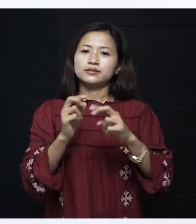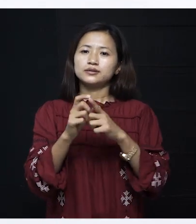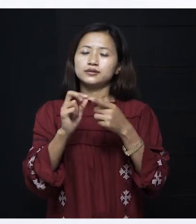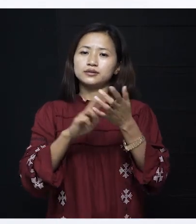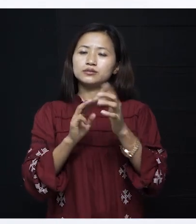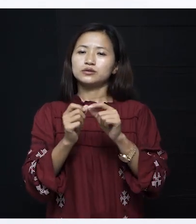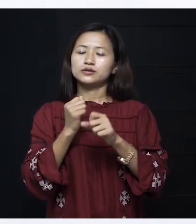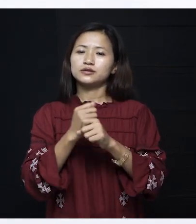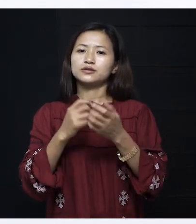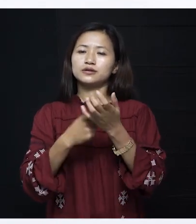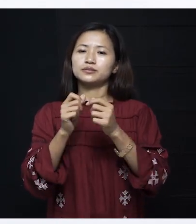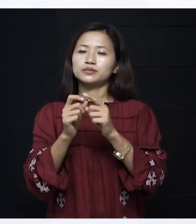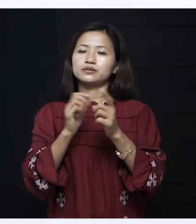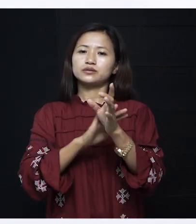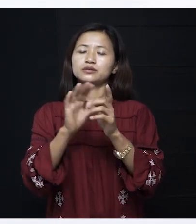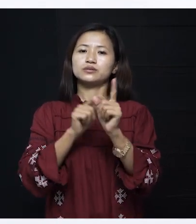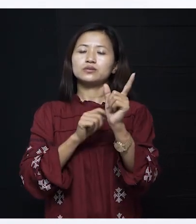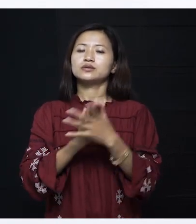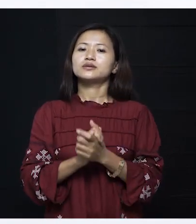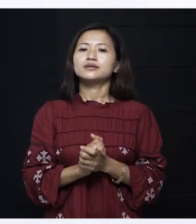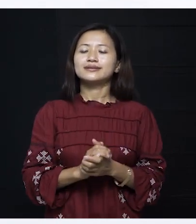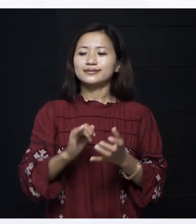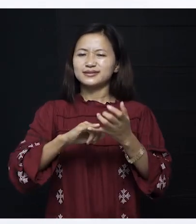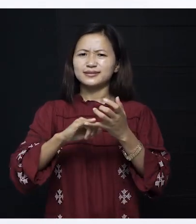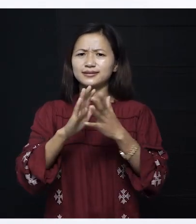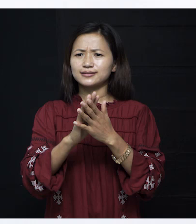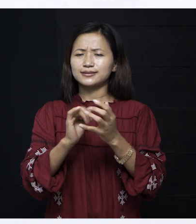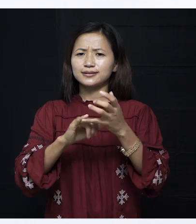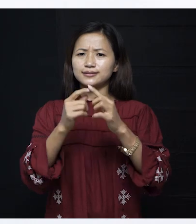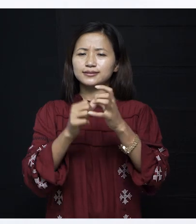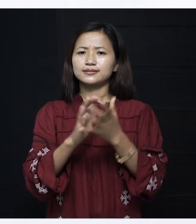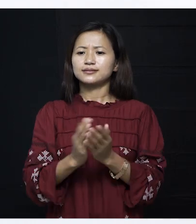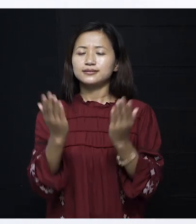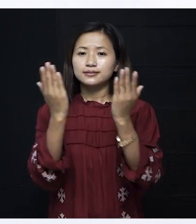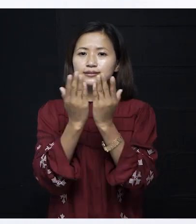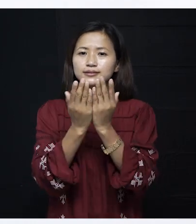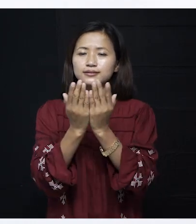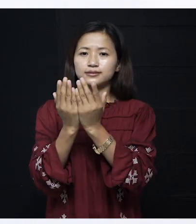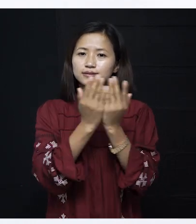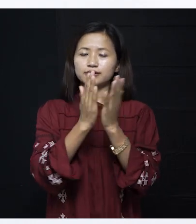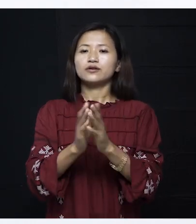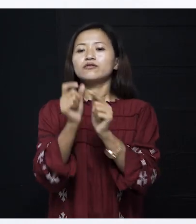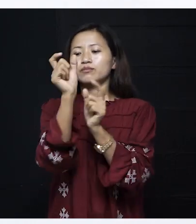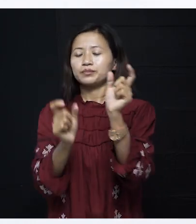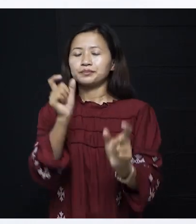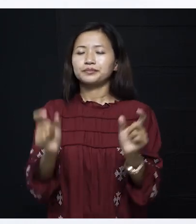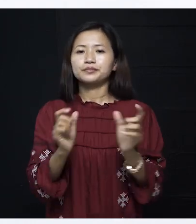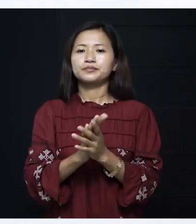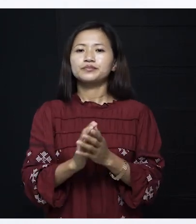demography, this is the statistical analysis and study of population. Okay,